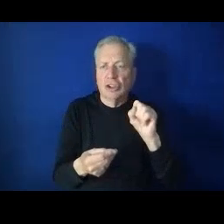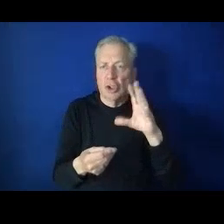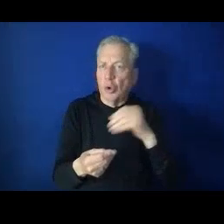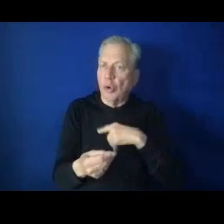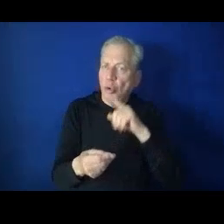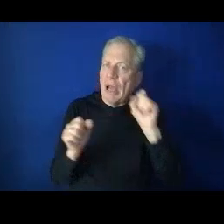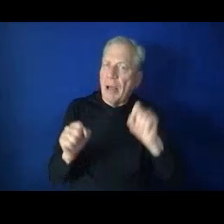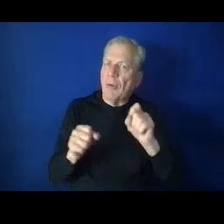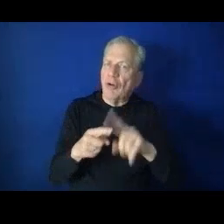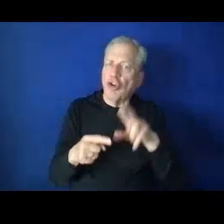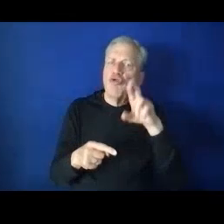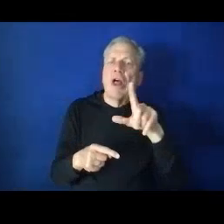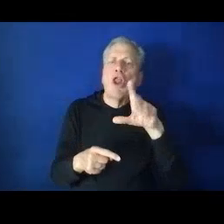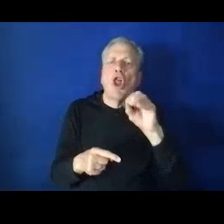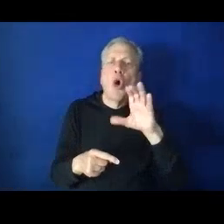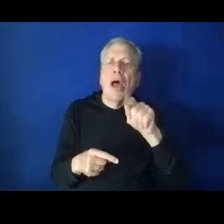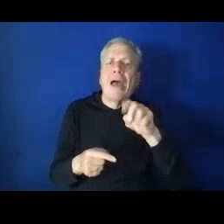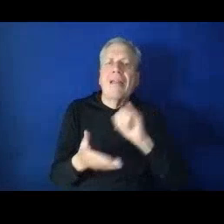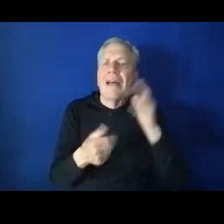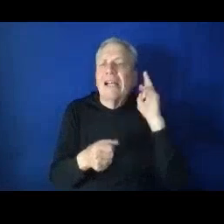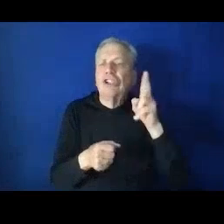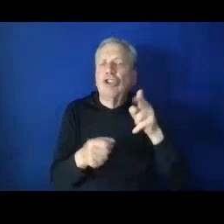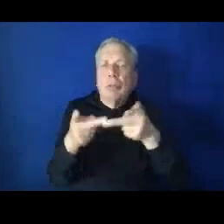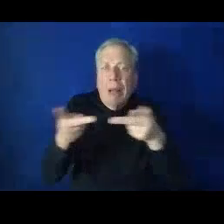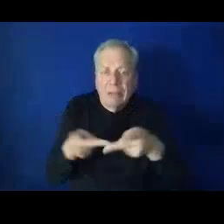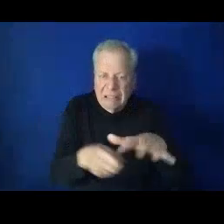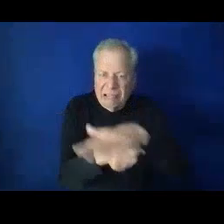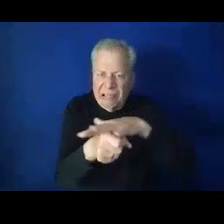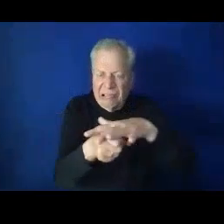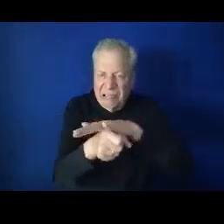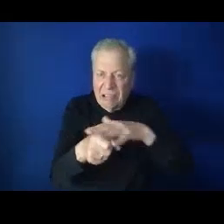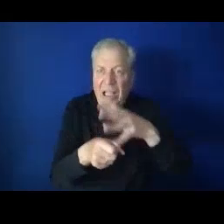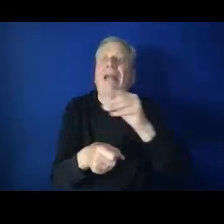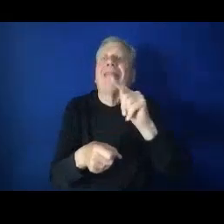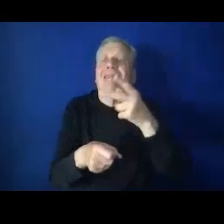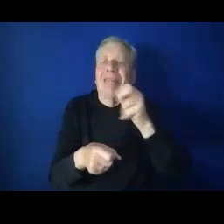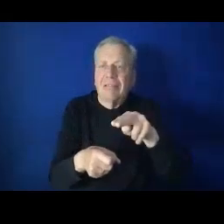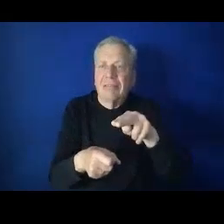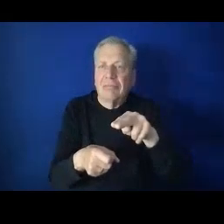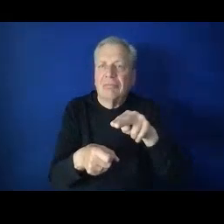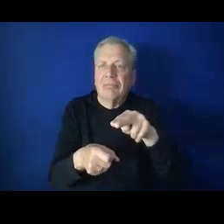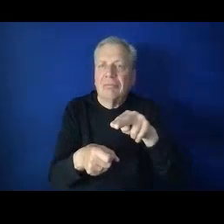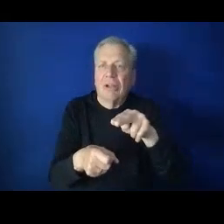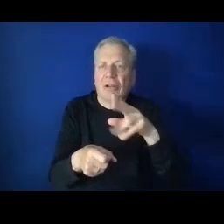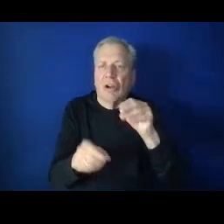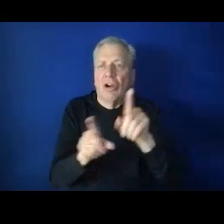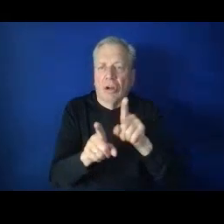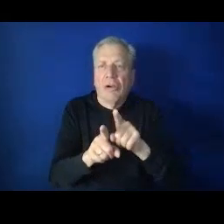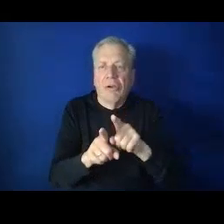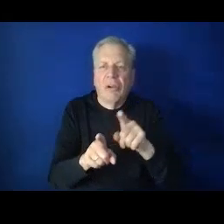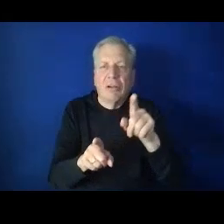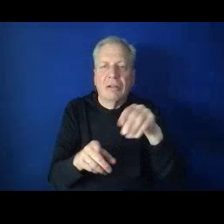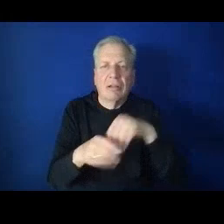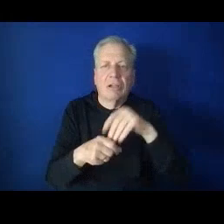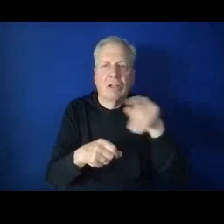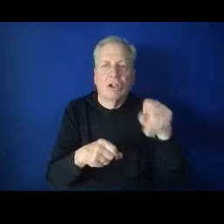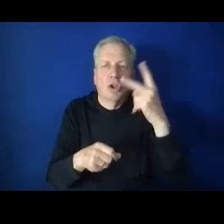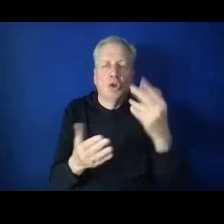able to relocate the historic locations and then also find it in two